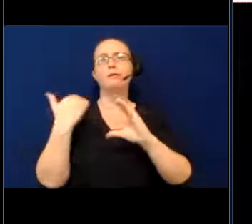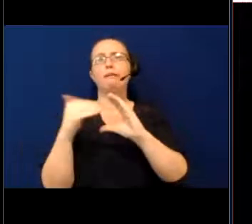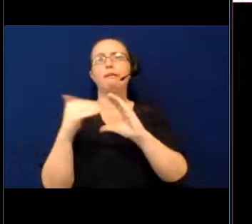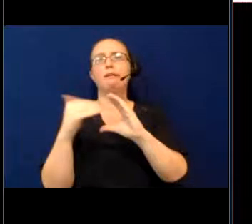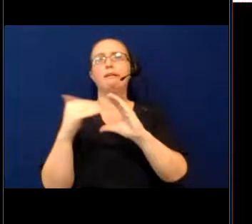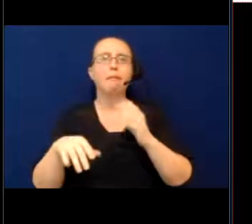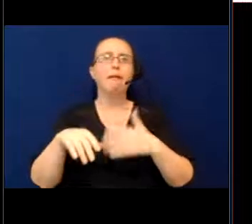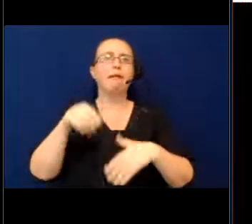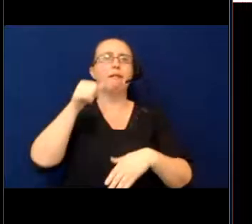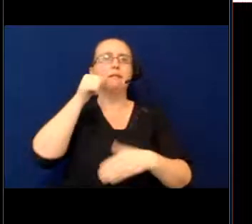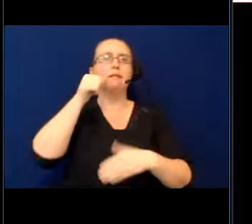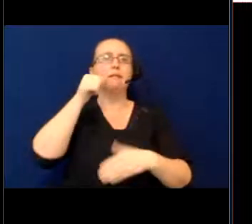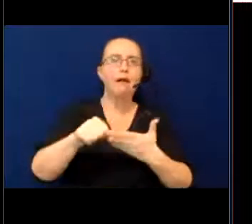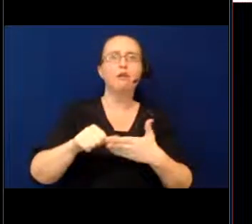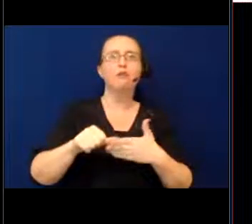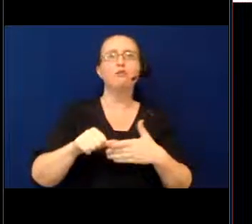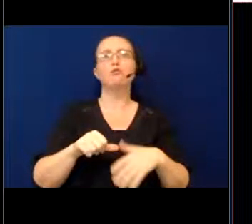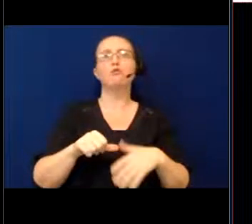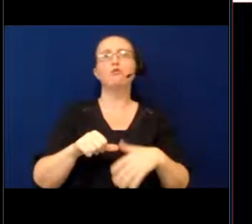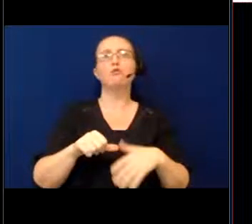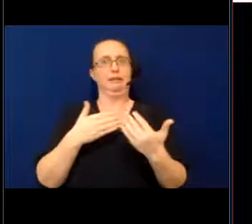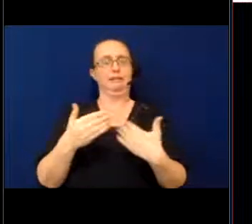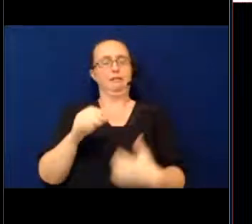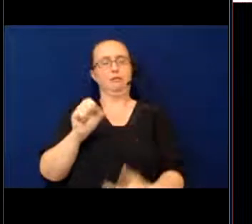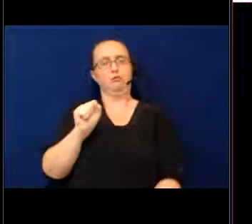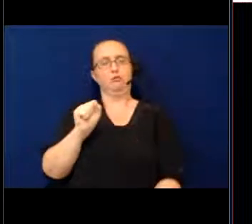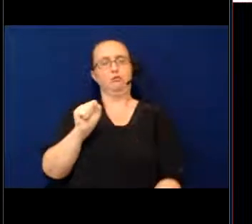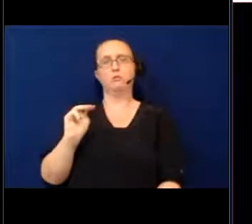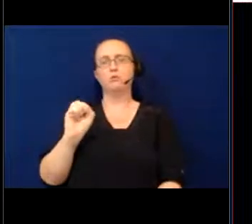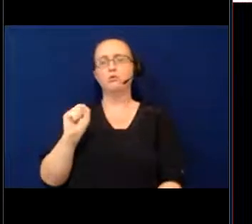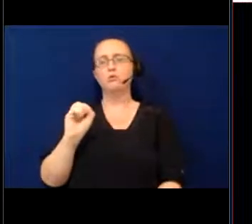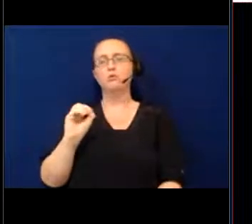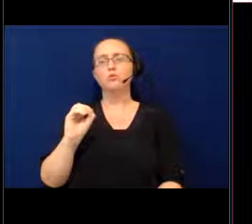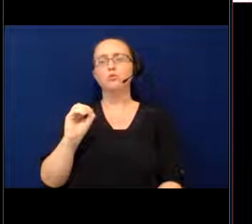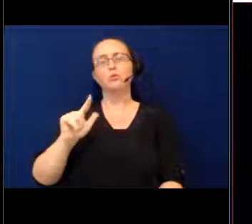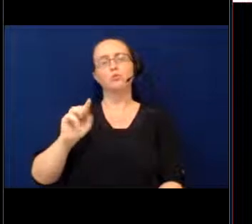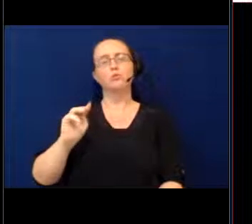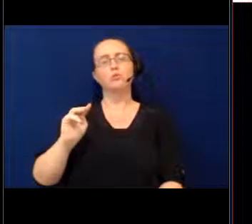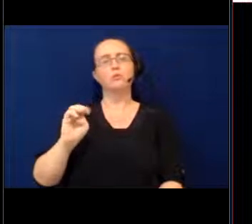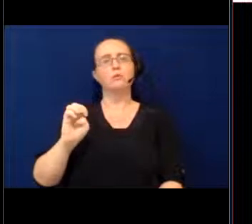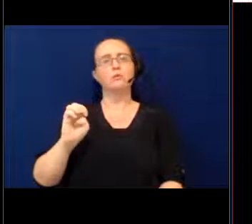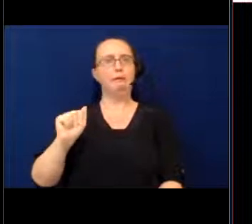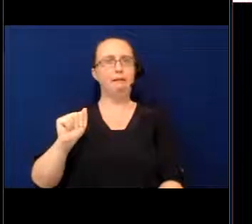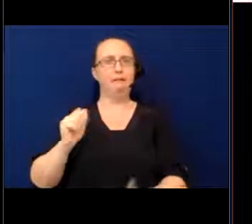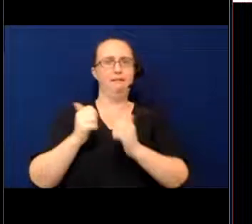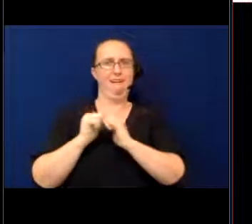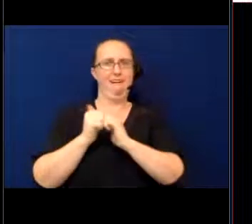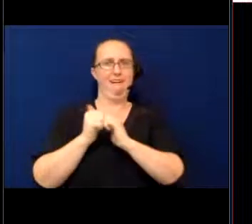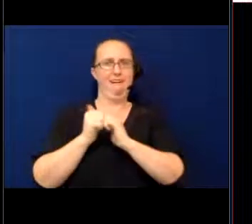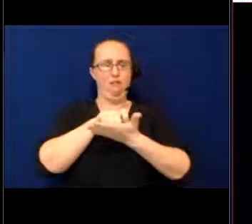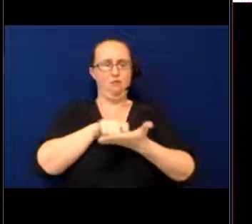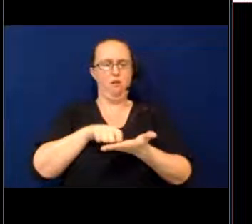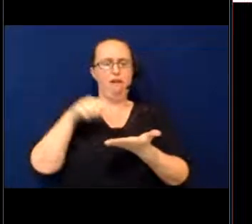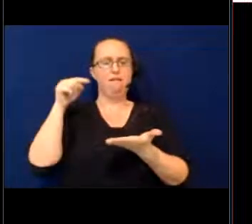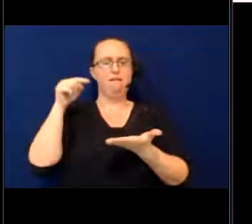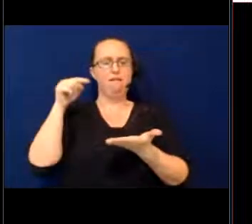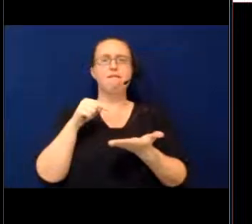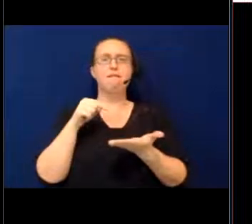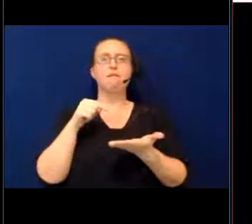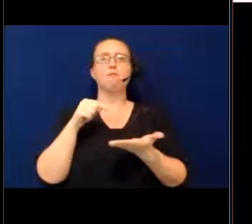letters, even social media. And how we write really dictates how our